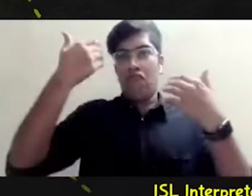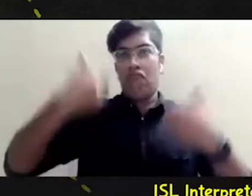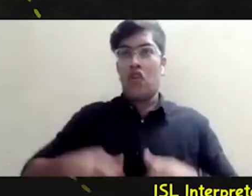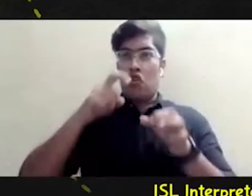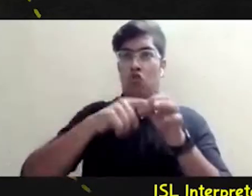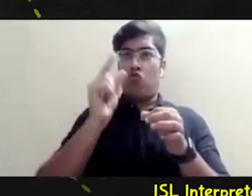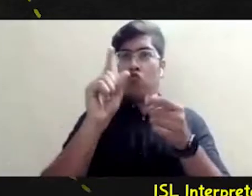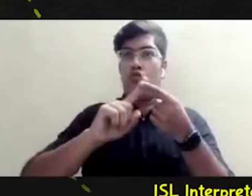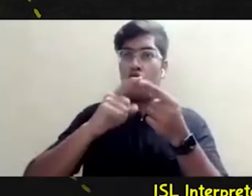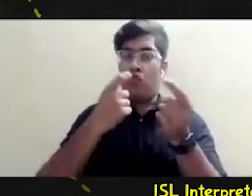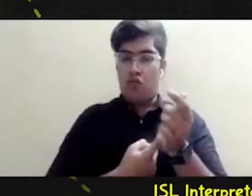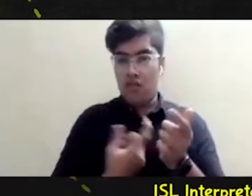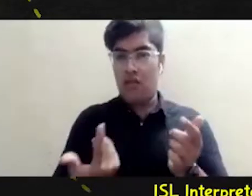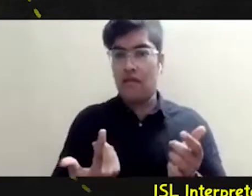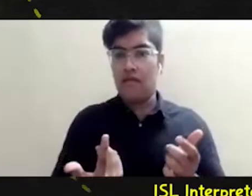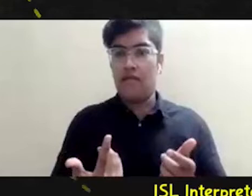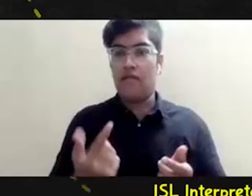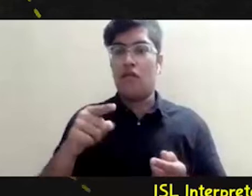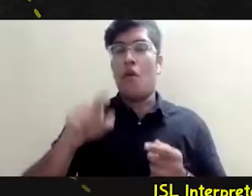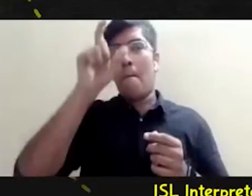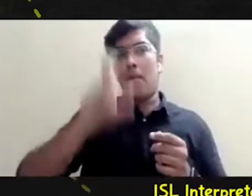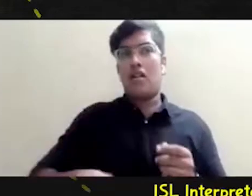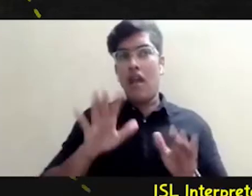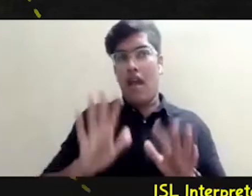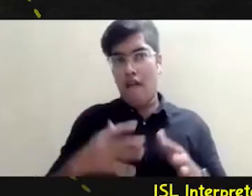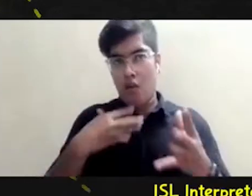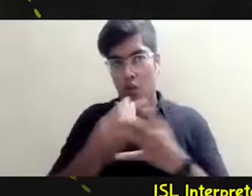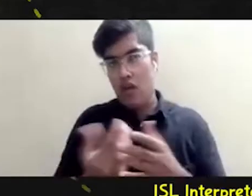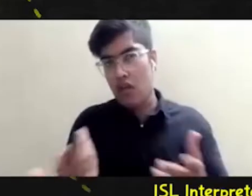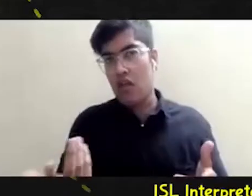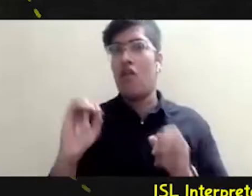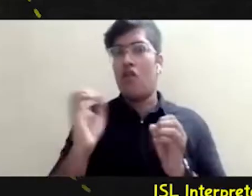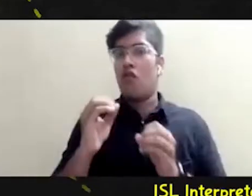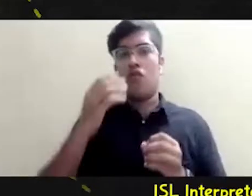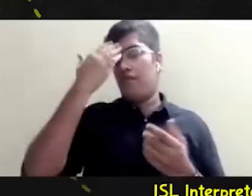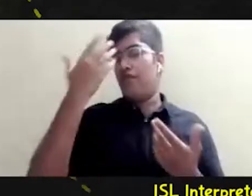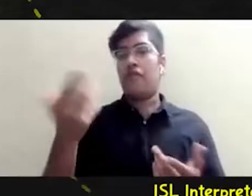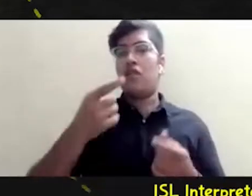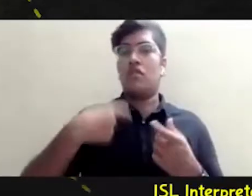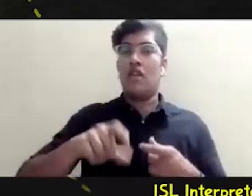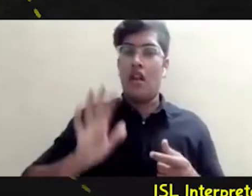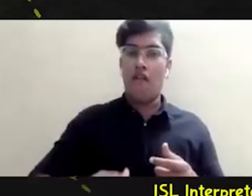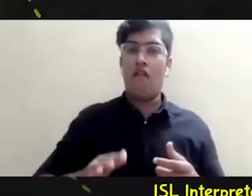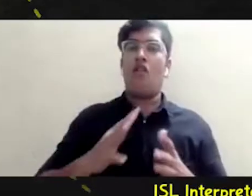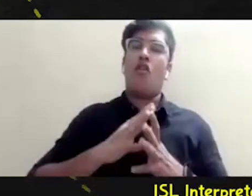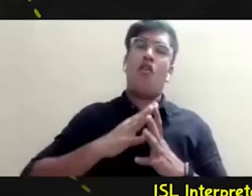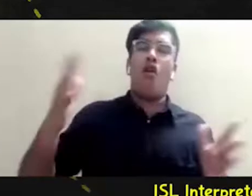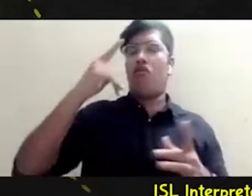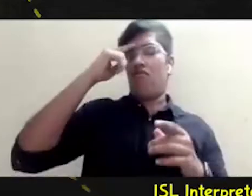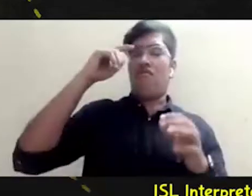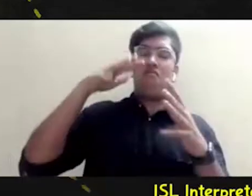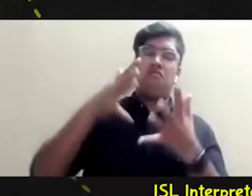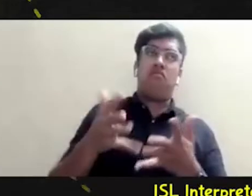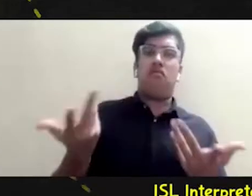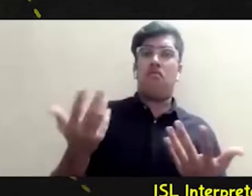with or without a partner or a lover, right? There's that constant anxiety inside of us, which you're very familiar